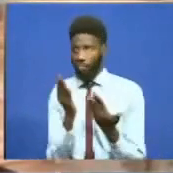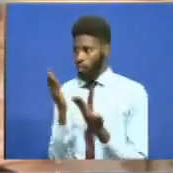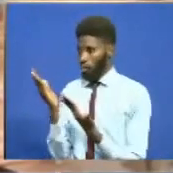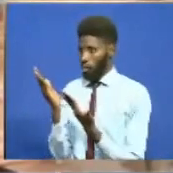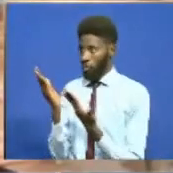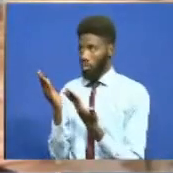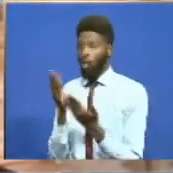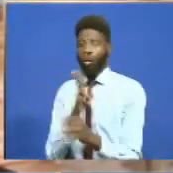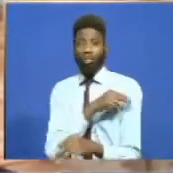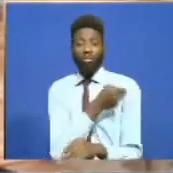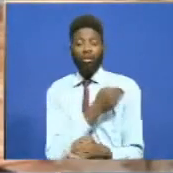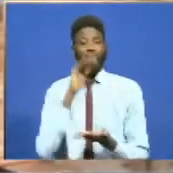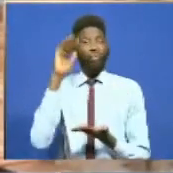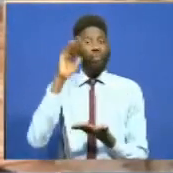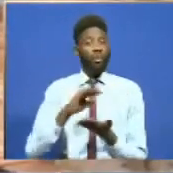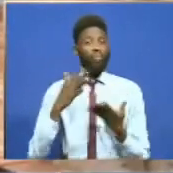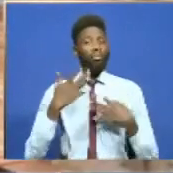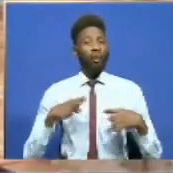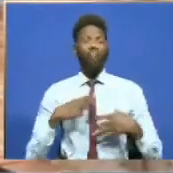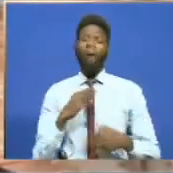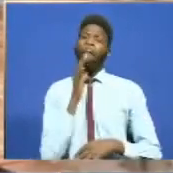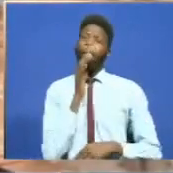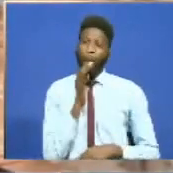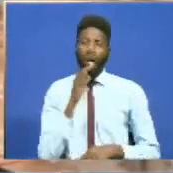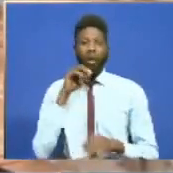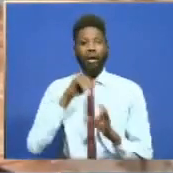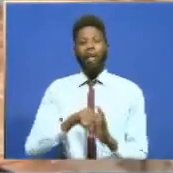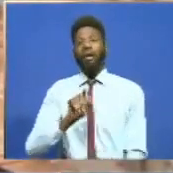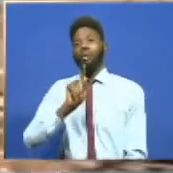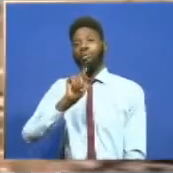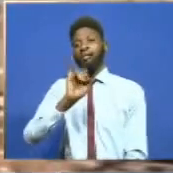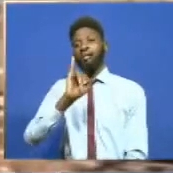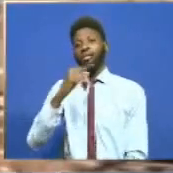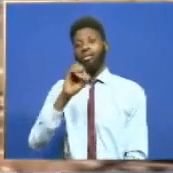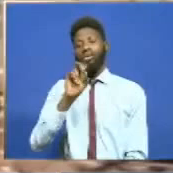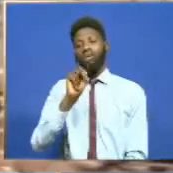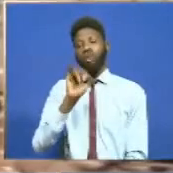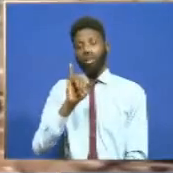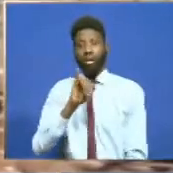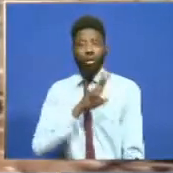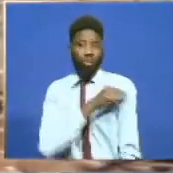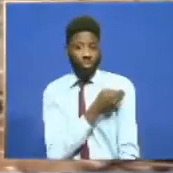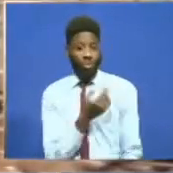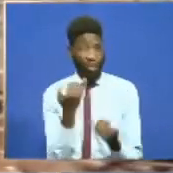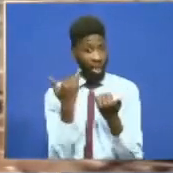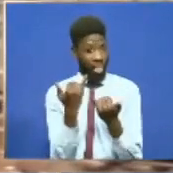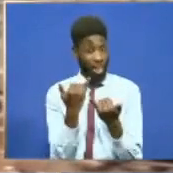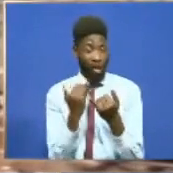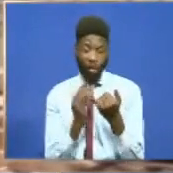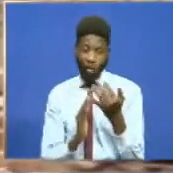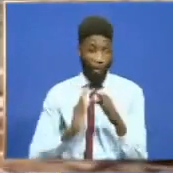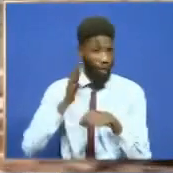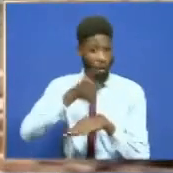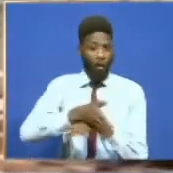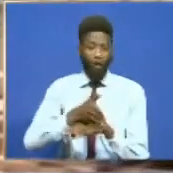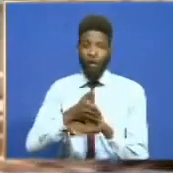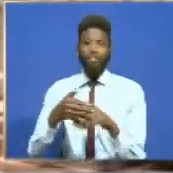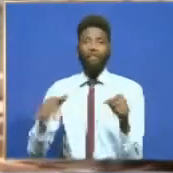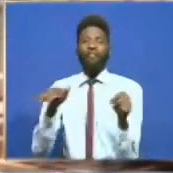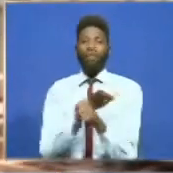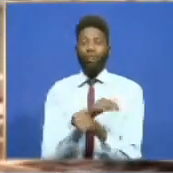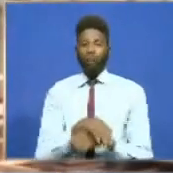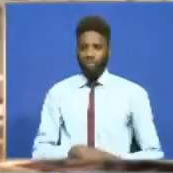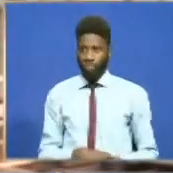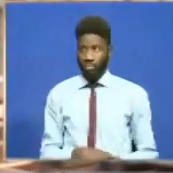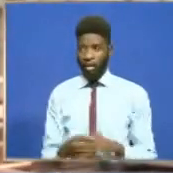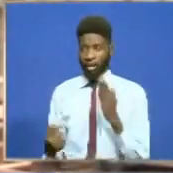ease congestion at the famous Tigoni Hospital, whose facilities are now overstretched. Prefabricated technology is